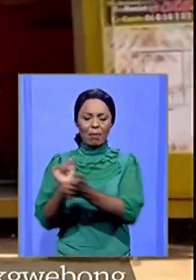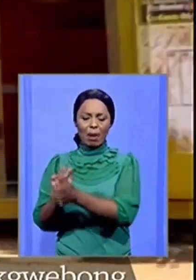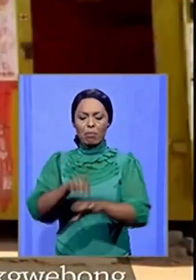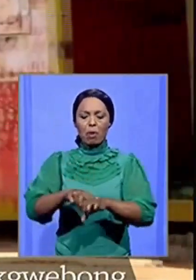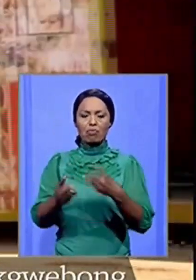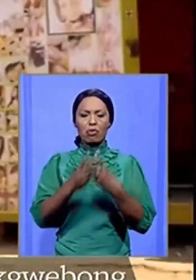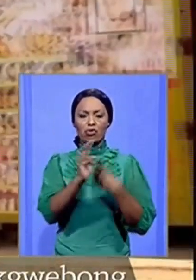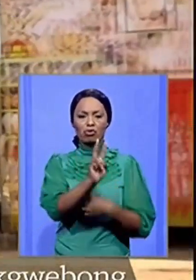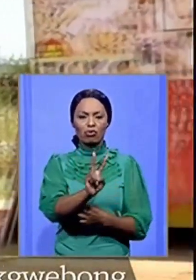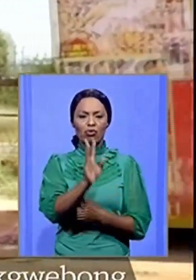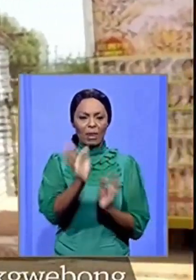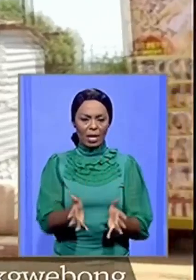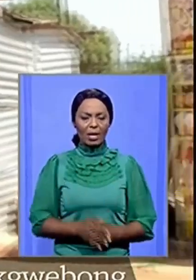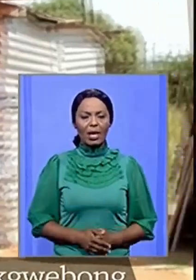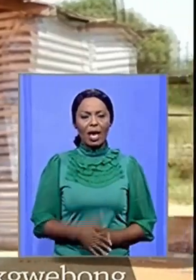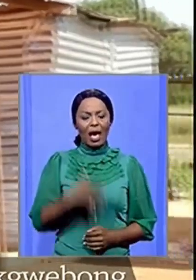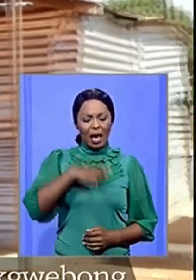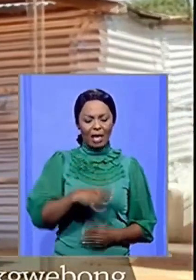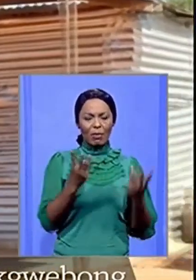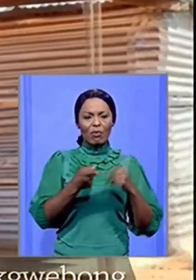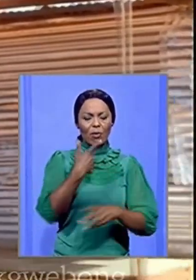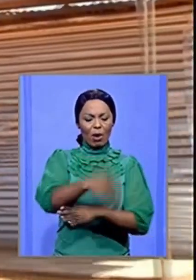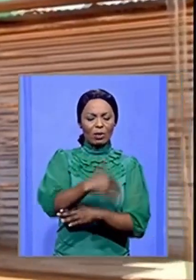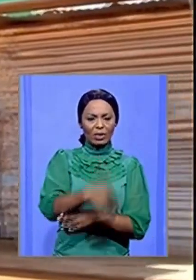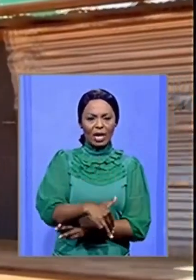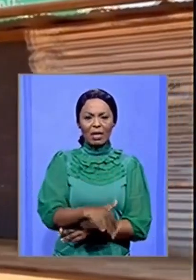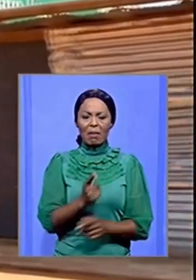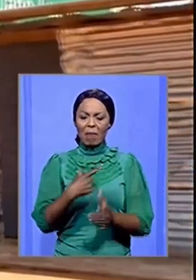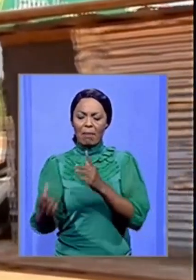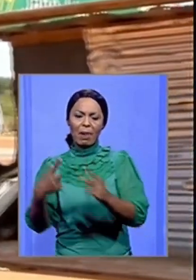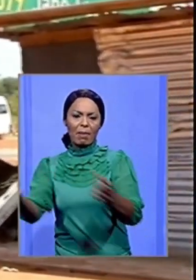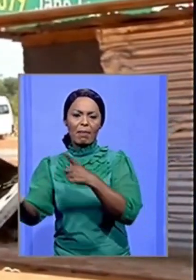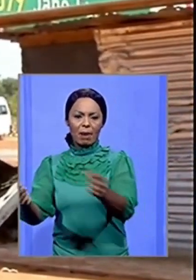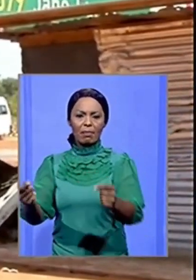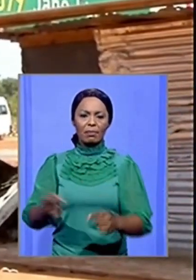tše batšwantle bao ba bego ba hlasetšwe ba tsene ka monga wa seloko.